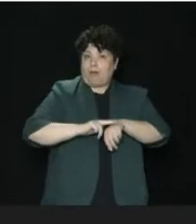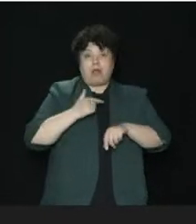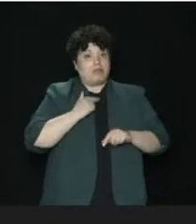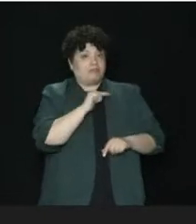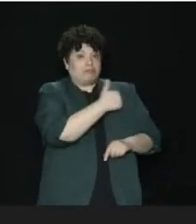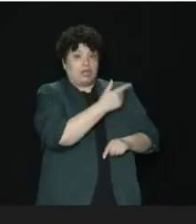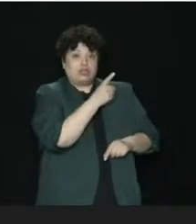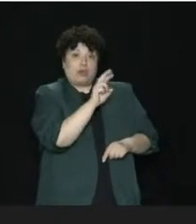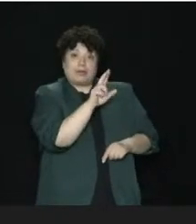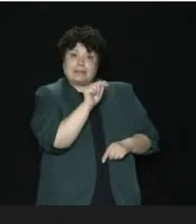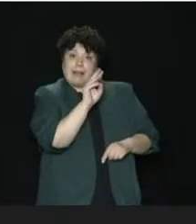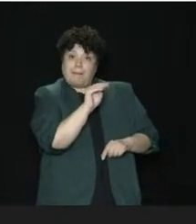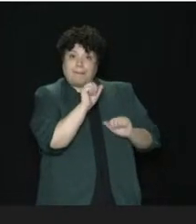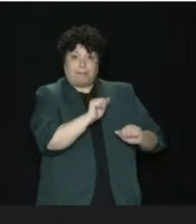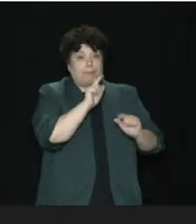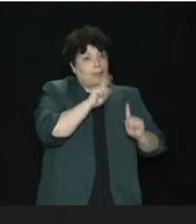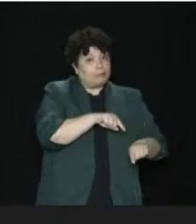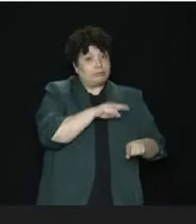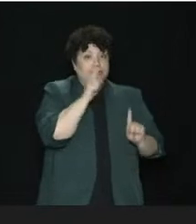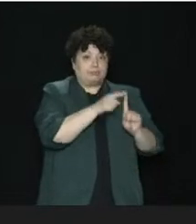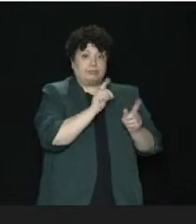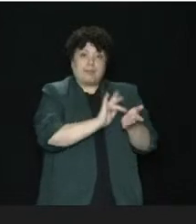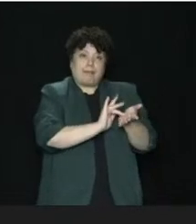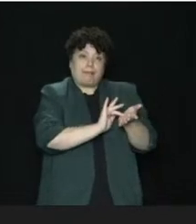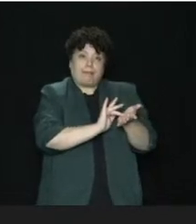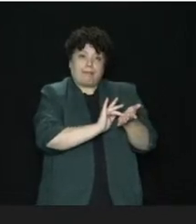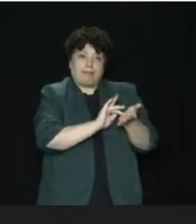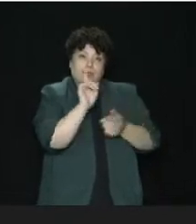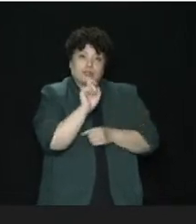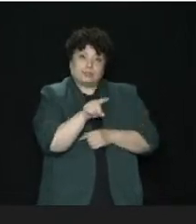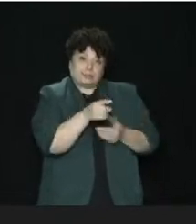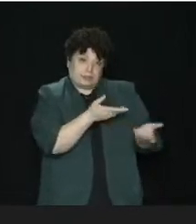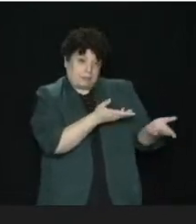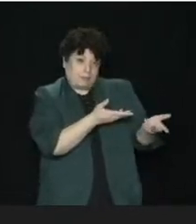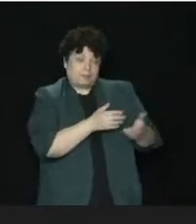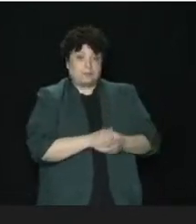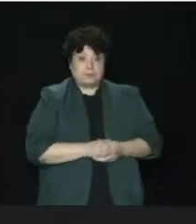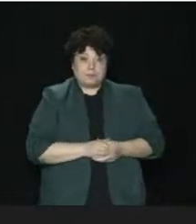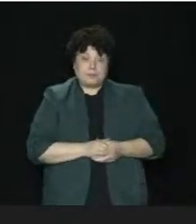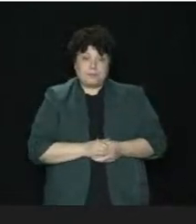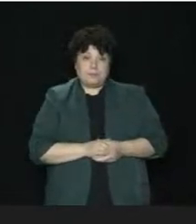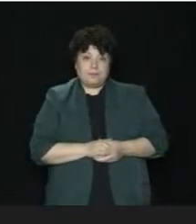for a follow-up on the medical aspects of that question. Theresa.